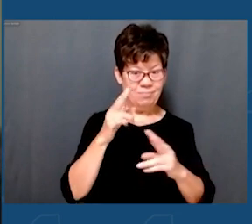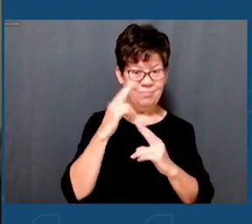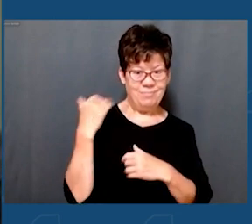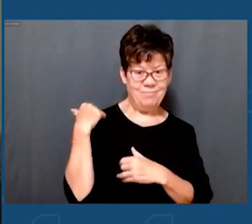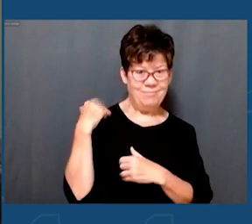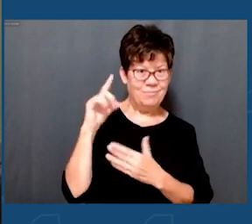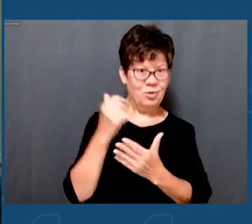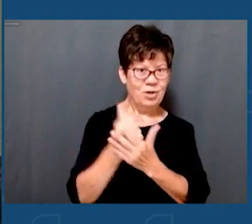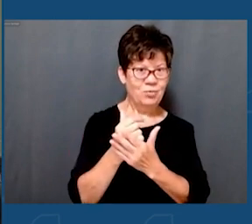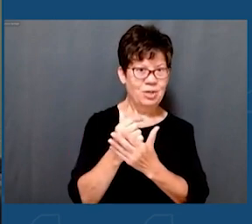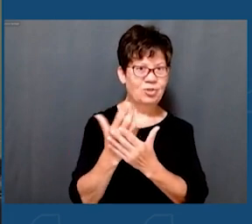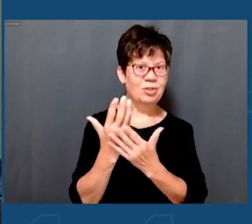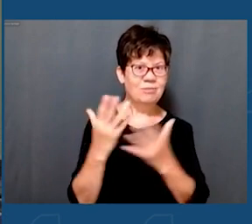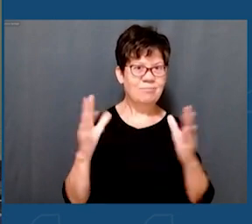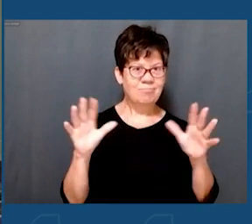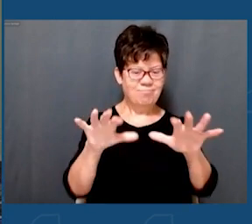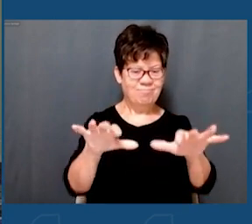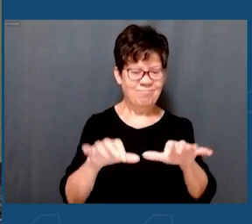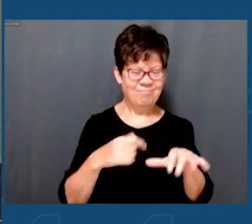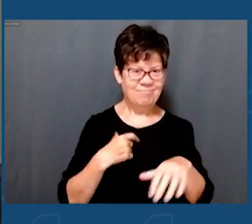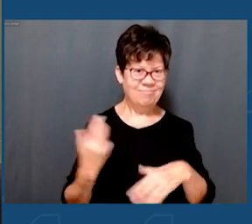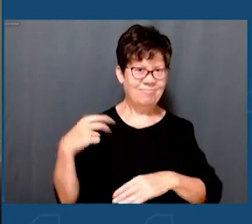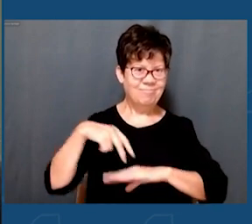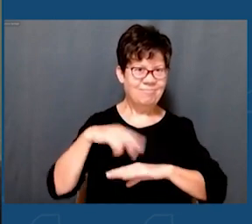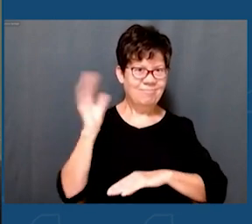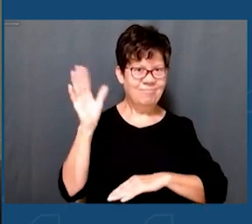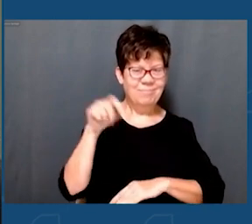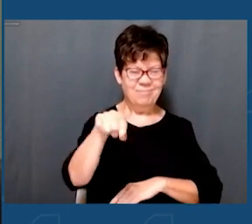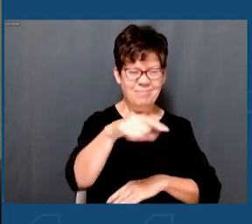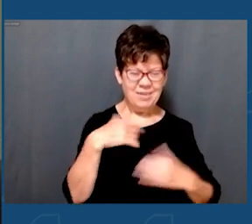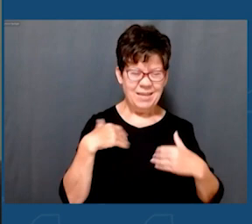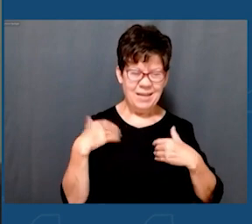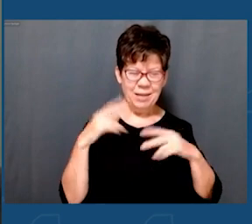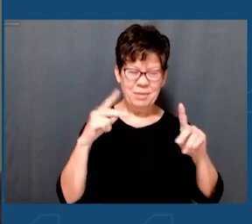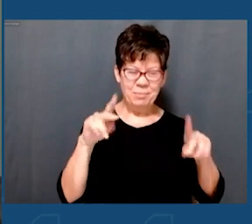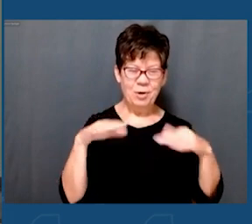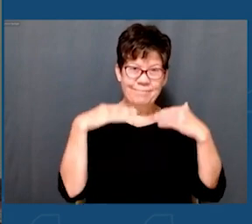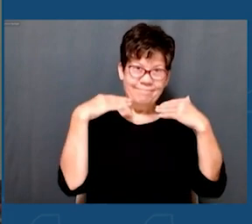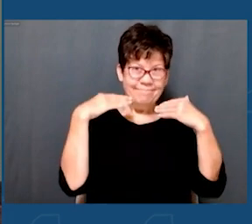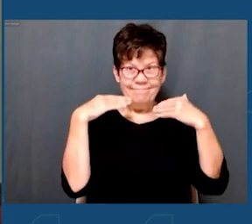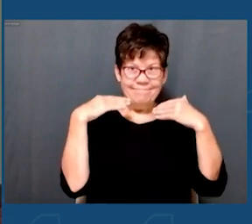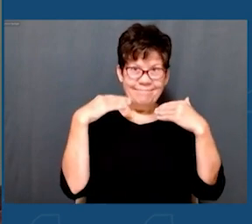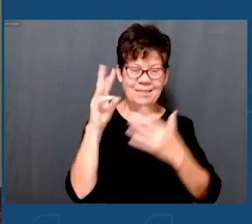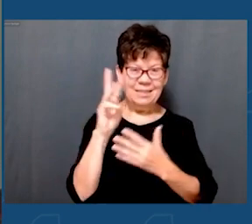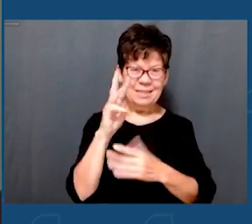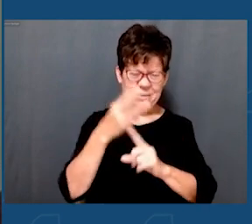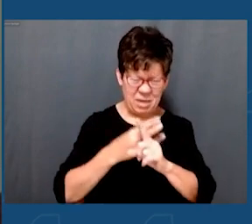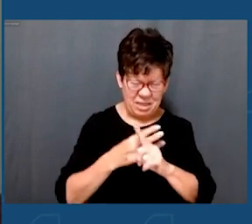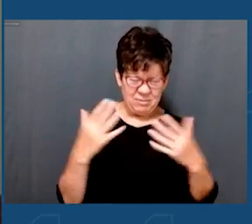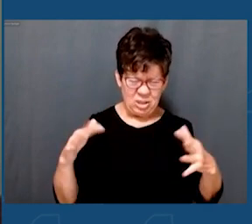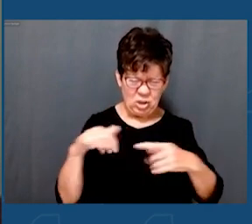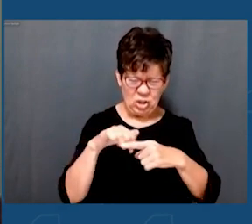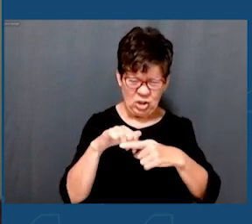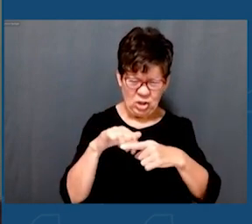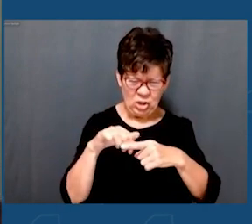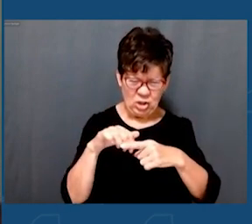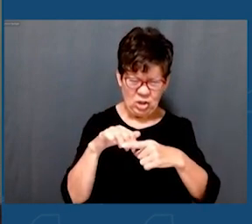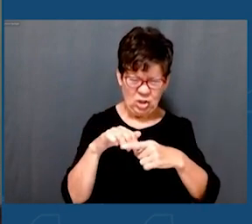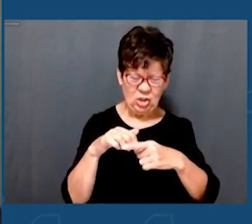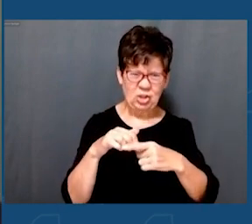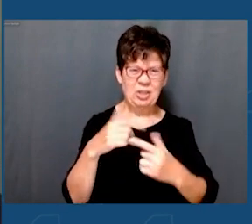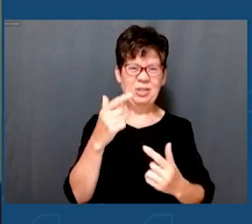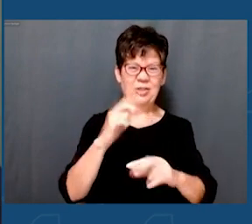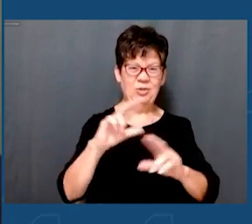there's a big sigh of relief on those young people's faces as they finally get through their 6 months of intensive training. So next year we're going to